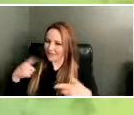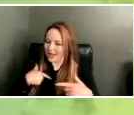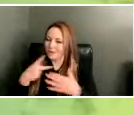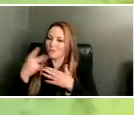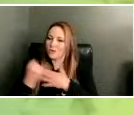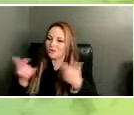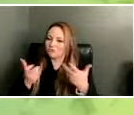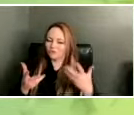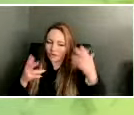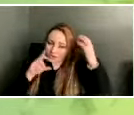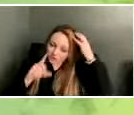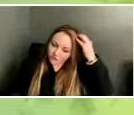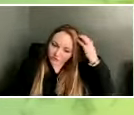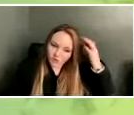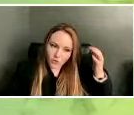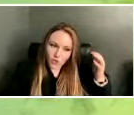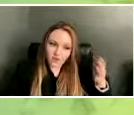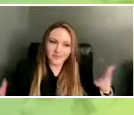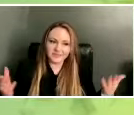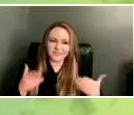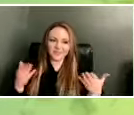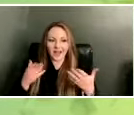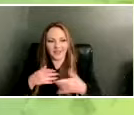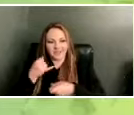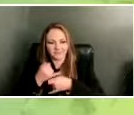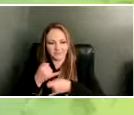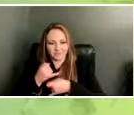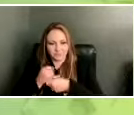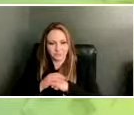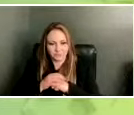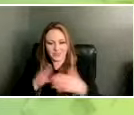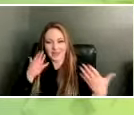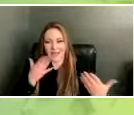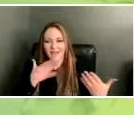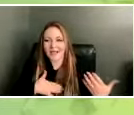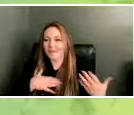here at the Satcher Health Leadership Institute. Happy to be with you guys today. Thank you.